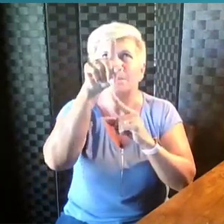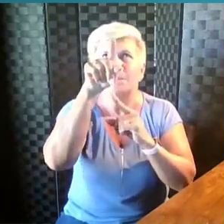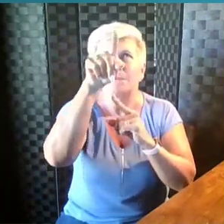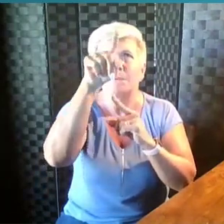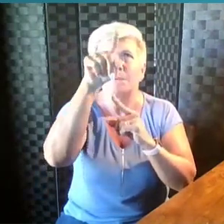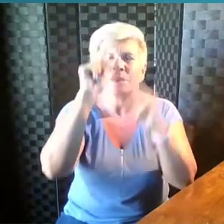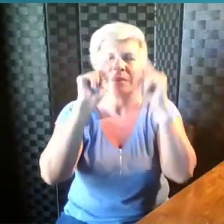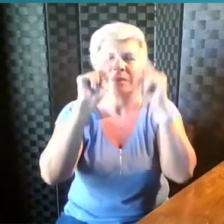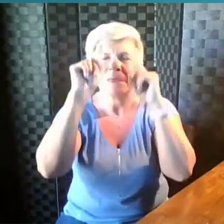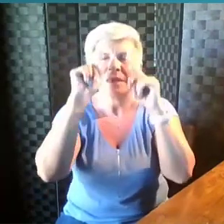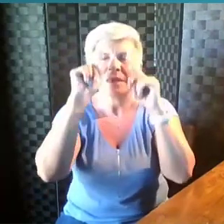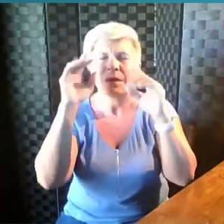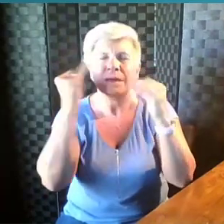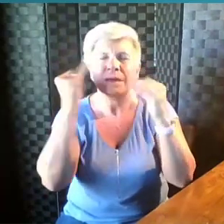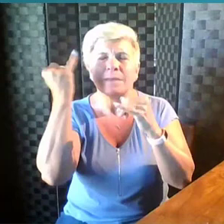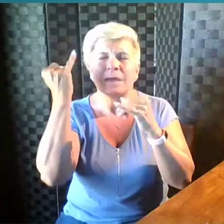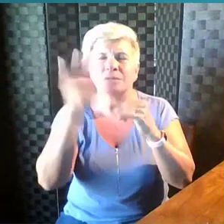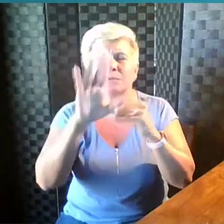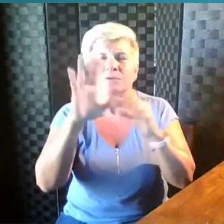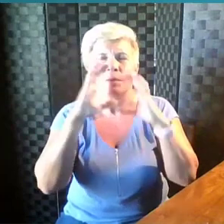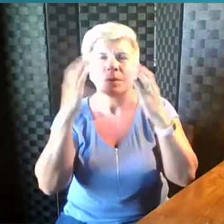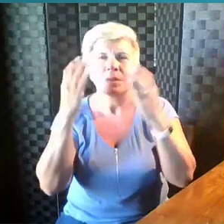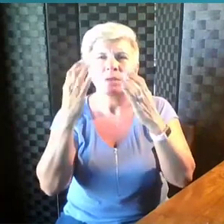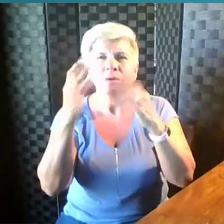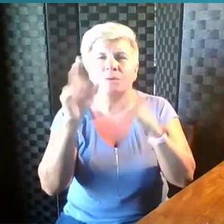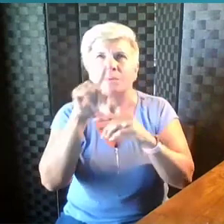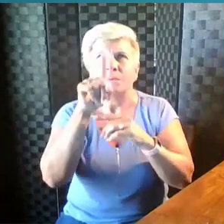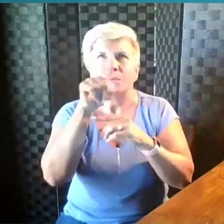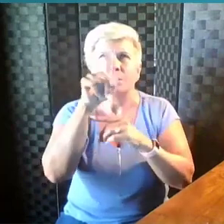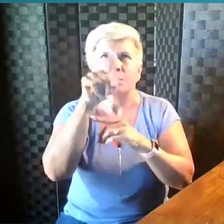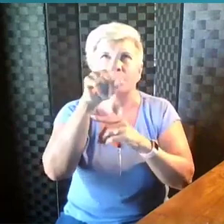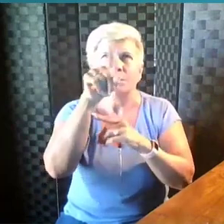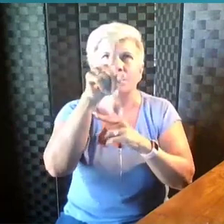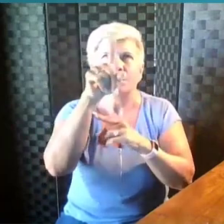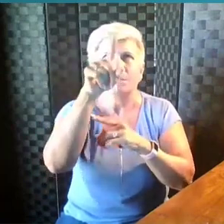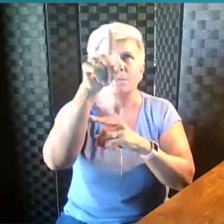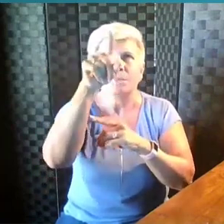and watch your balloon drift away.